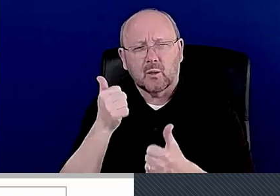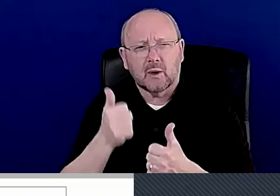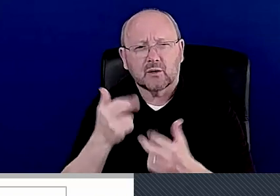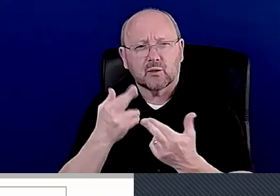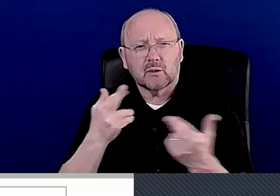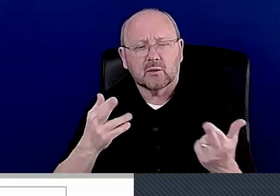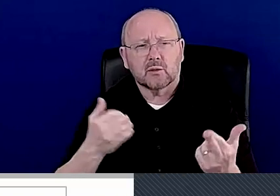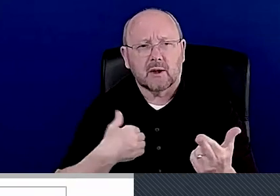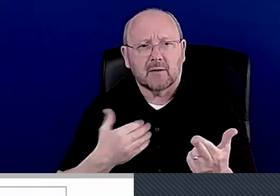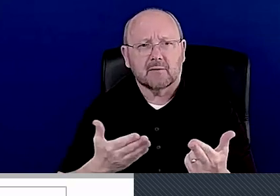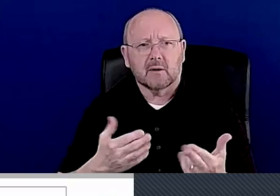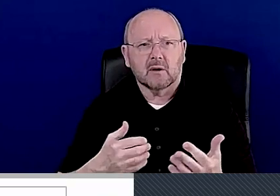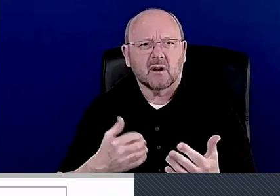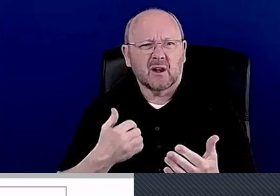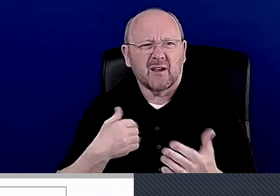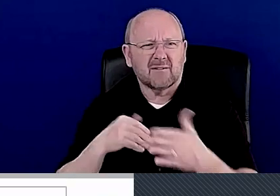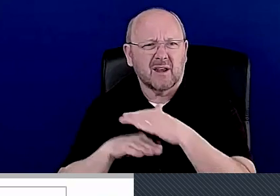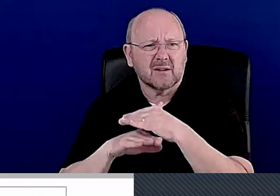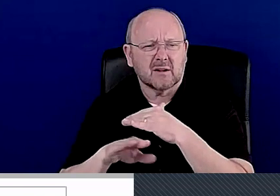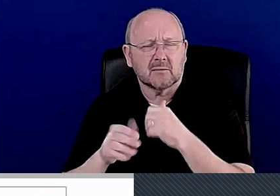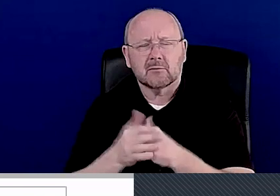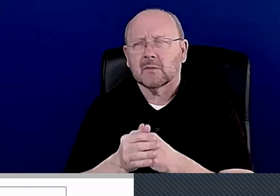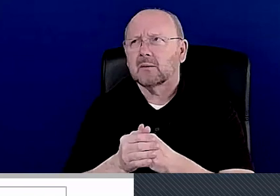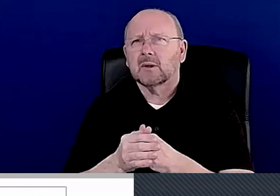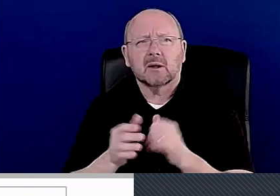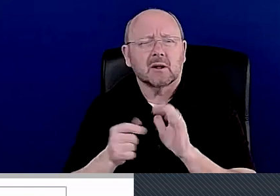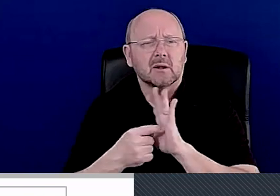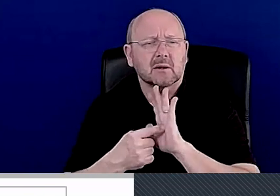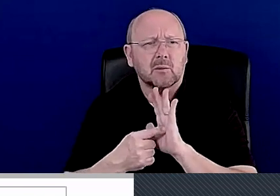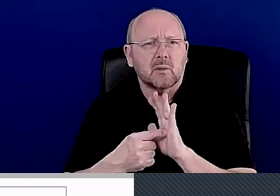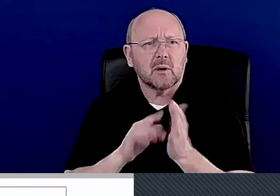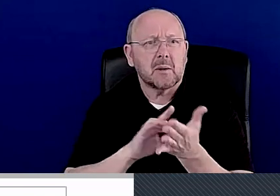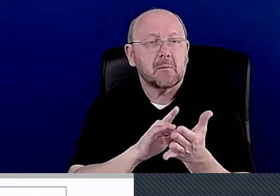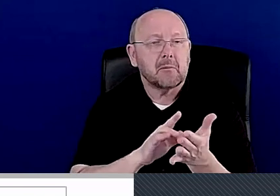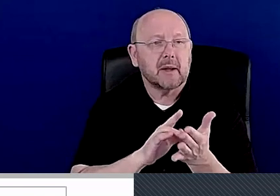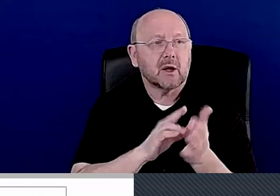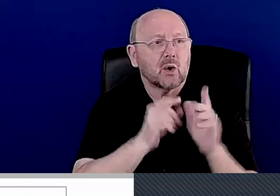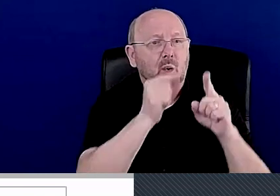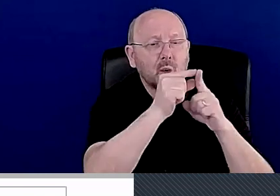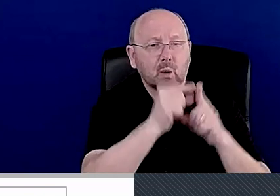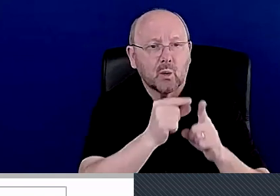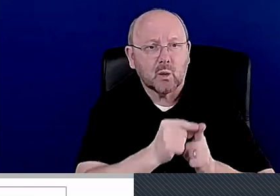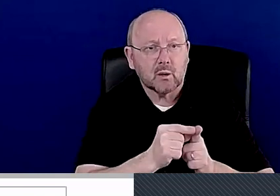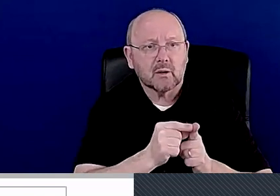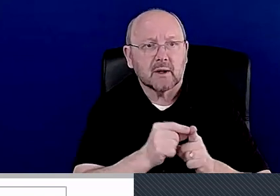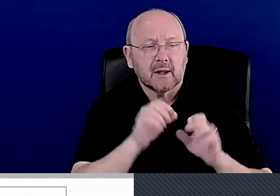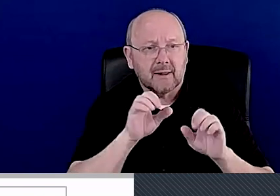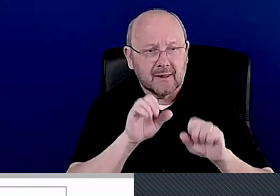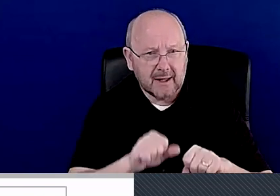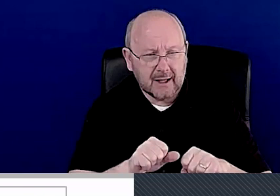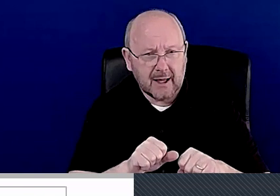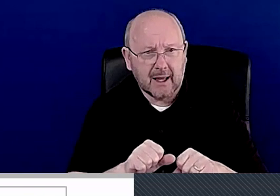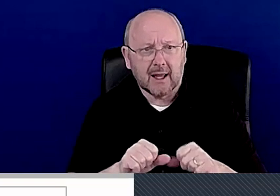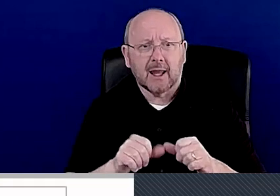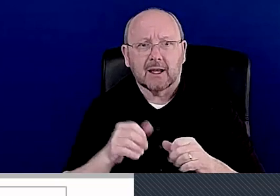is taking, maybe it's a medical terminology and it's at Fresno Adult School, they can still access the tutorial services here at the